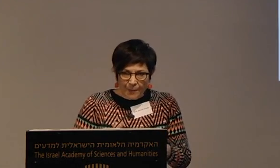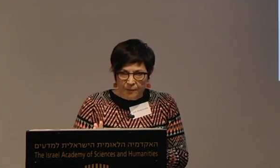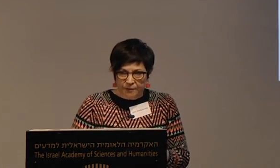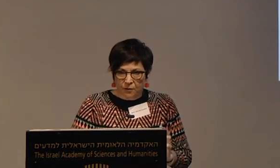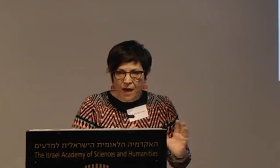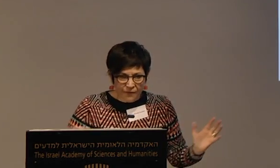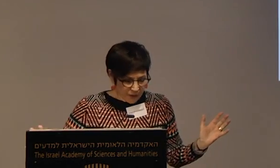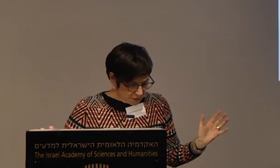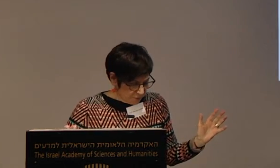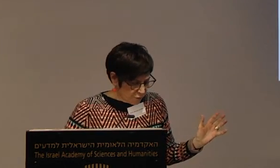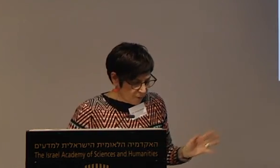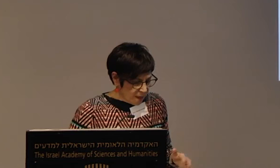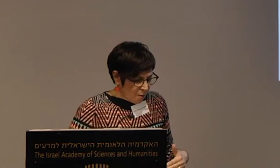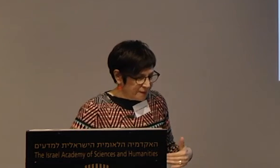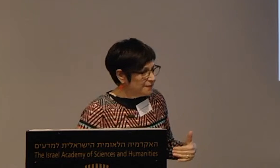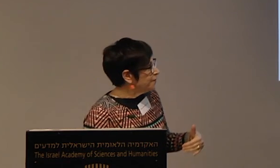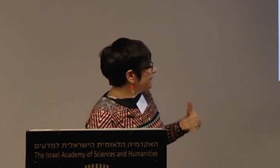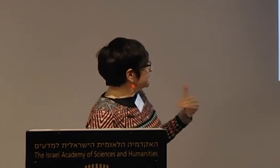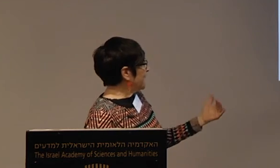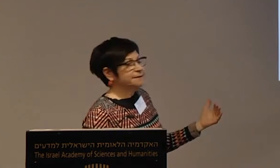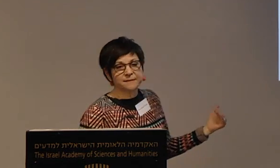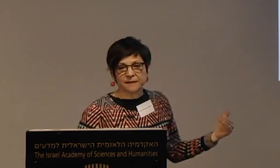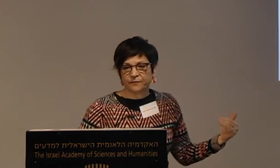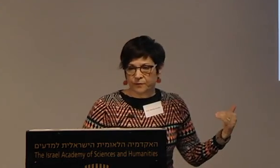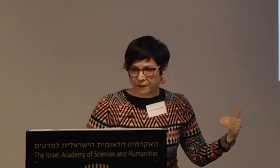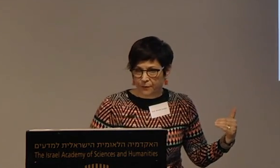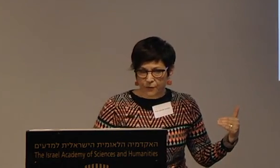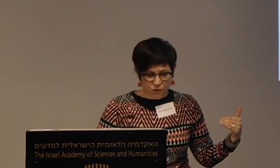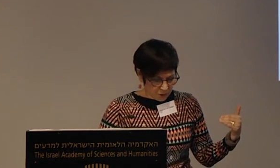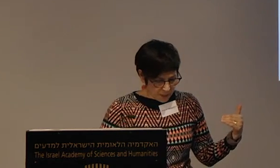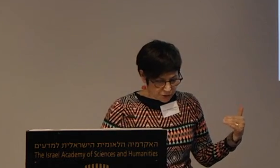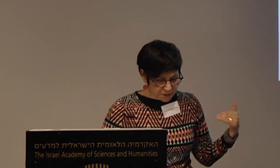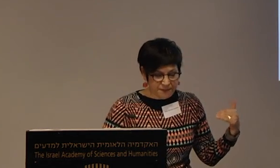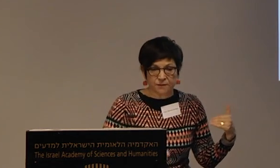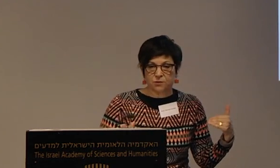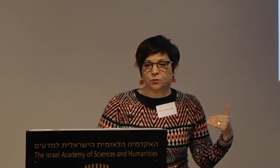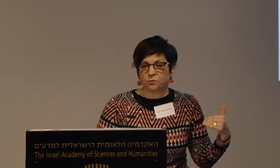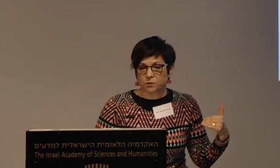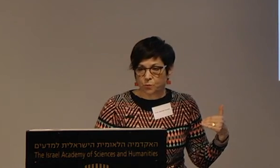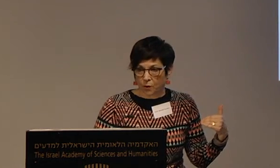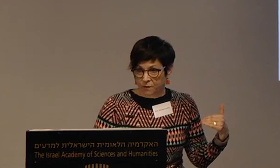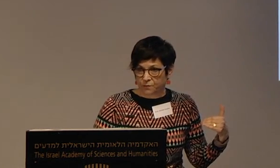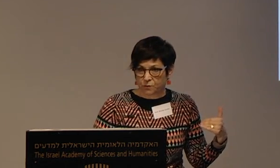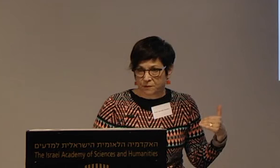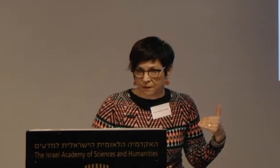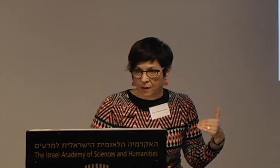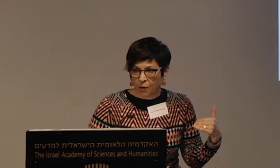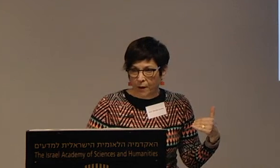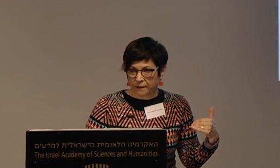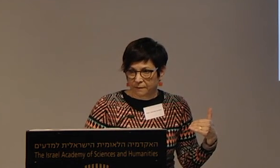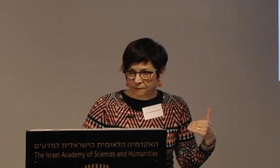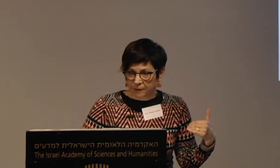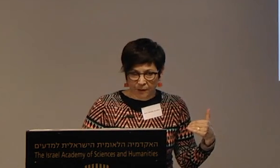overlap, but you don't have a constant form. We did find a tendency for the, in the third generation, to stick to two, two words, which was